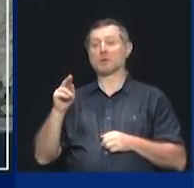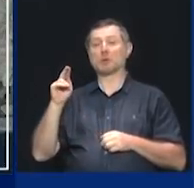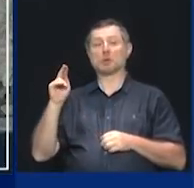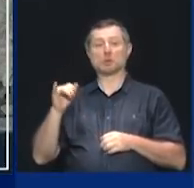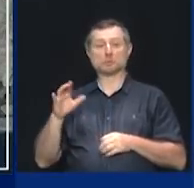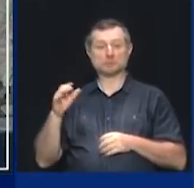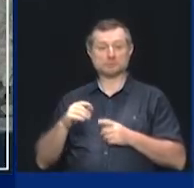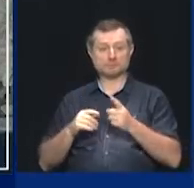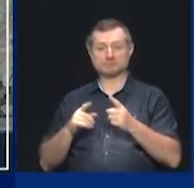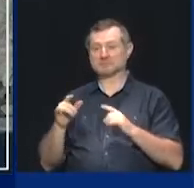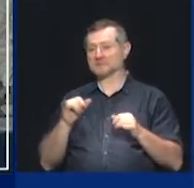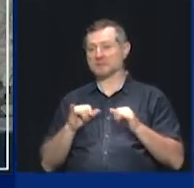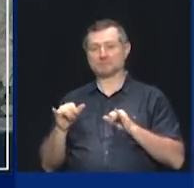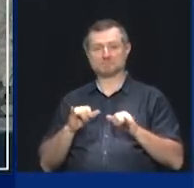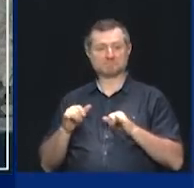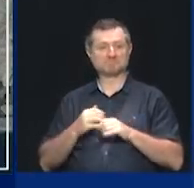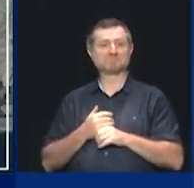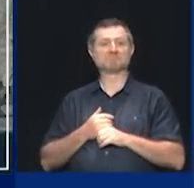It's true in New York City.